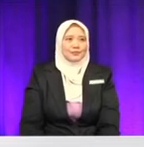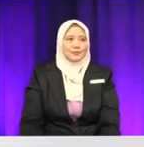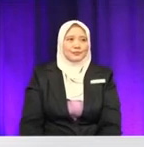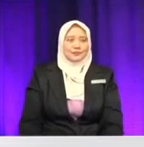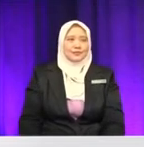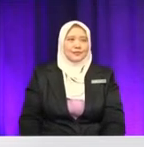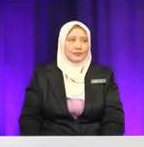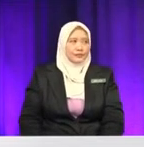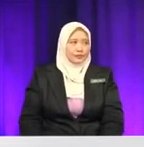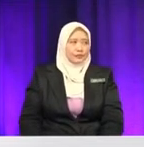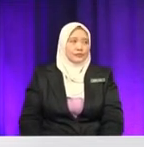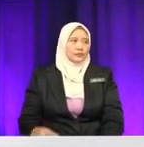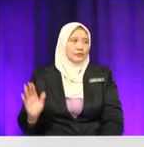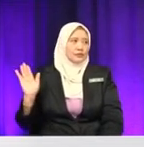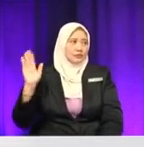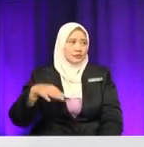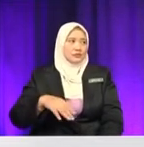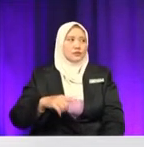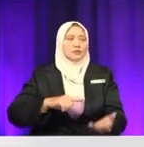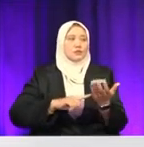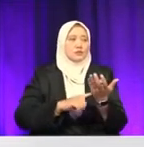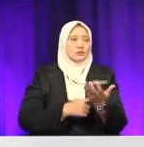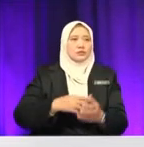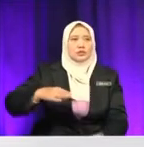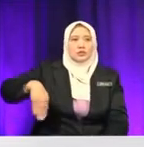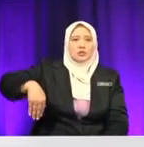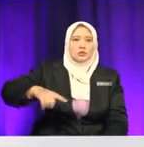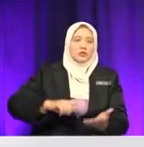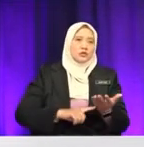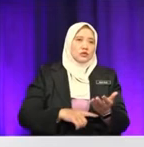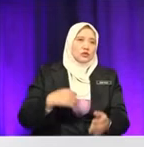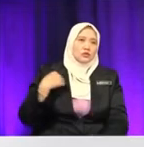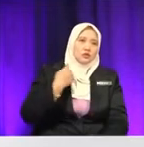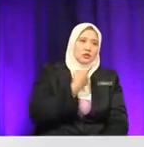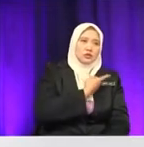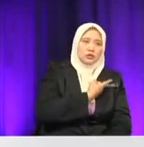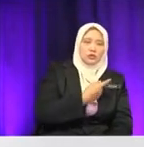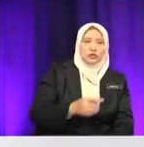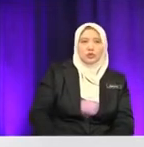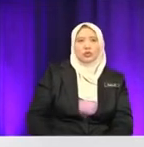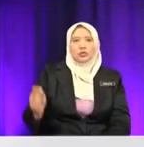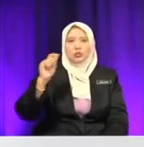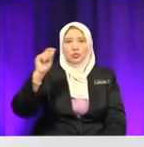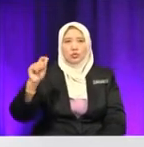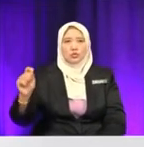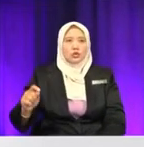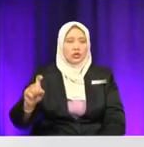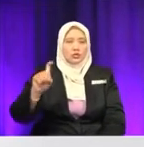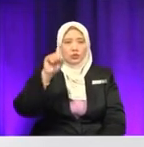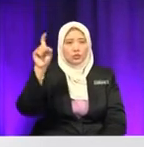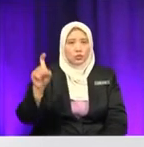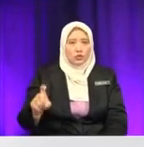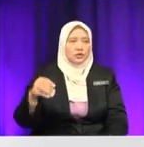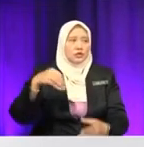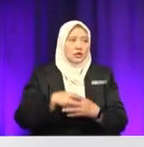Okay, people are all ready. Let us begin. Yes. So, before we start, we have to write the question in the bubble. Mm-hmm. All right, just like what